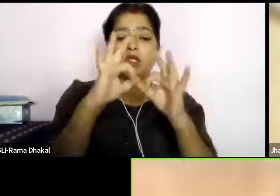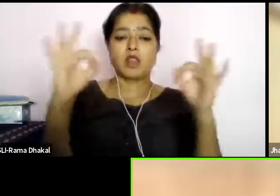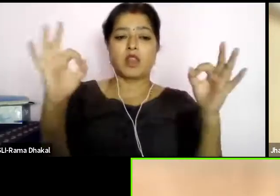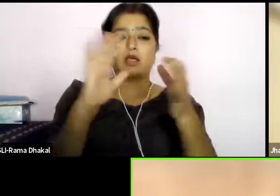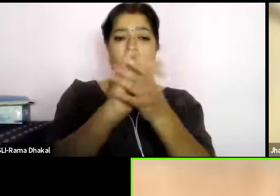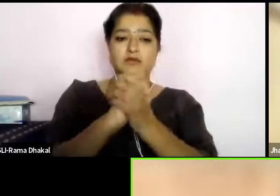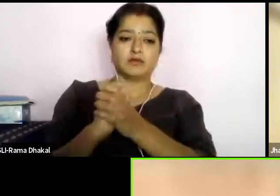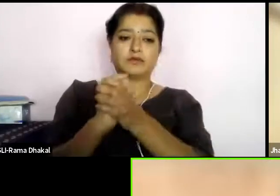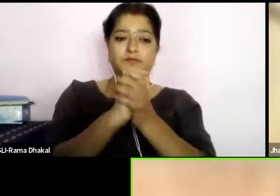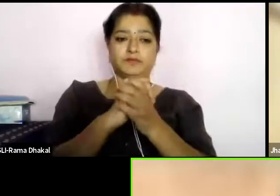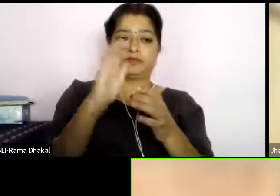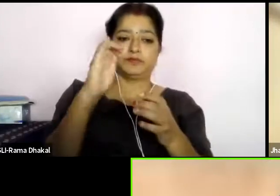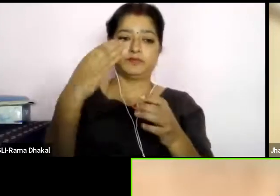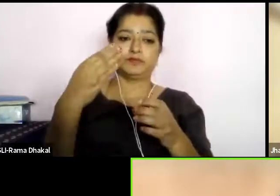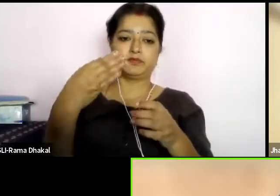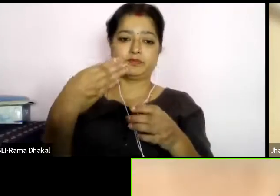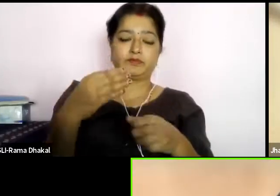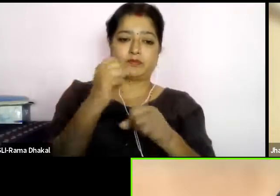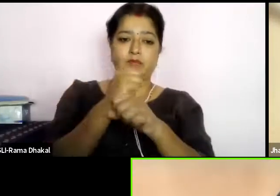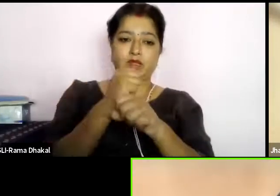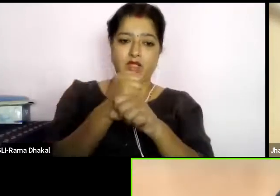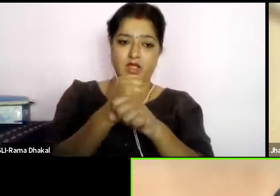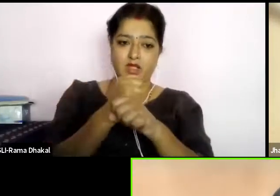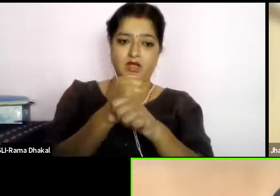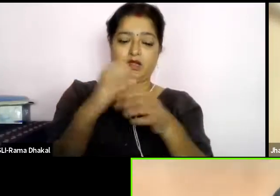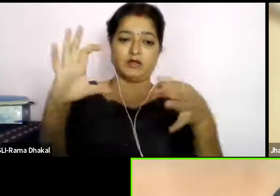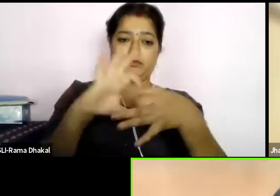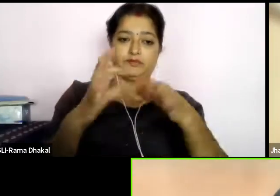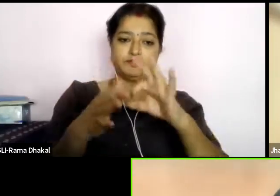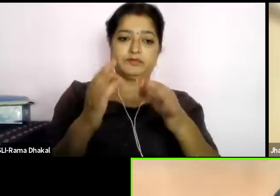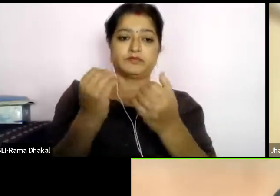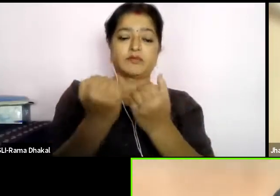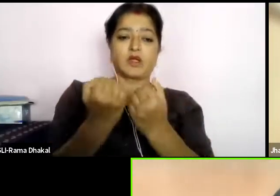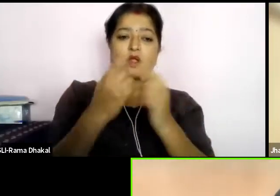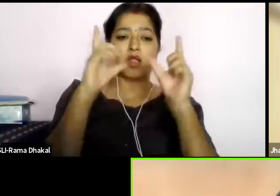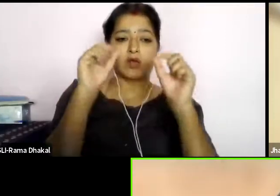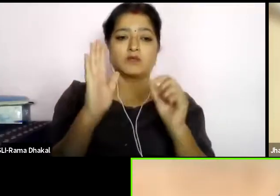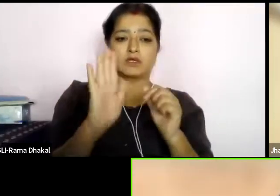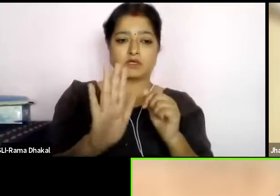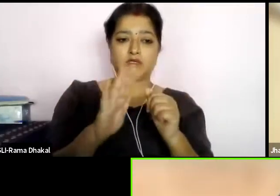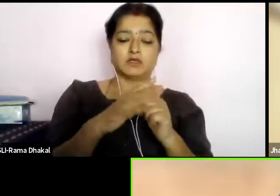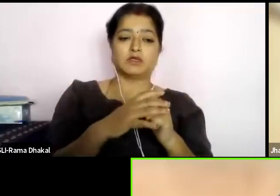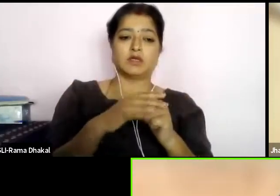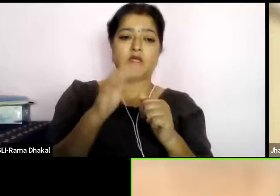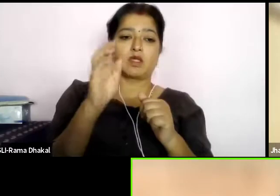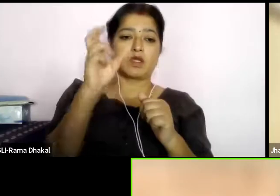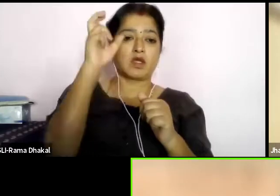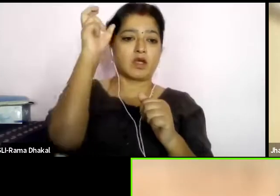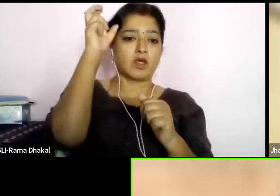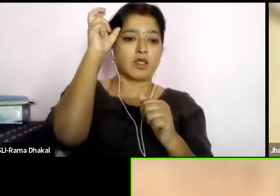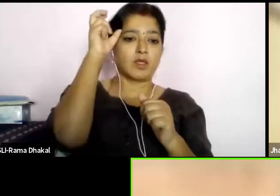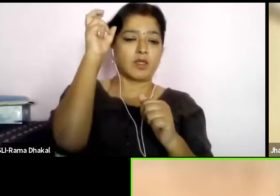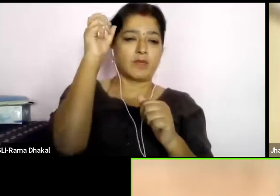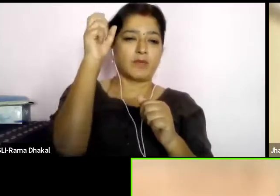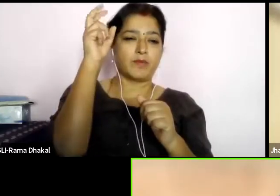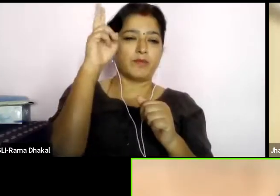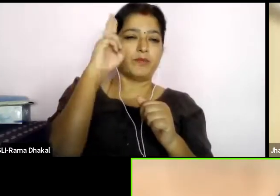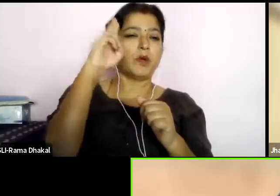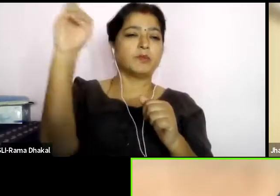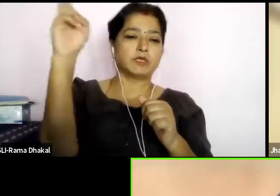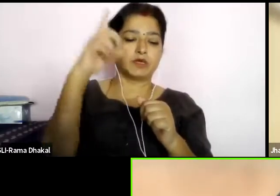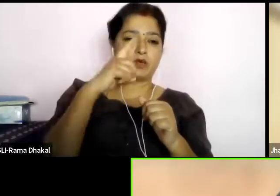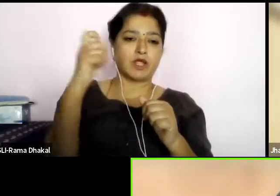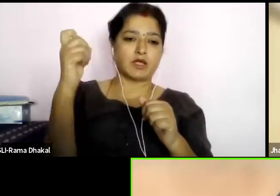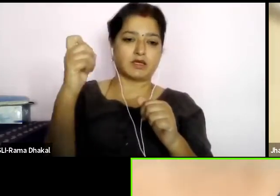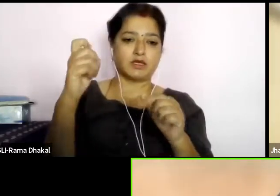funding and collaboration and coordination with the government is crucial. These initiatives have to be definitely framed